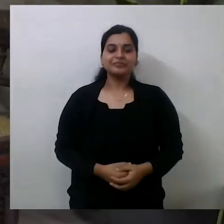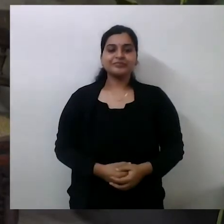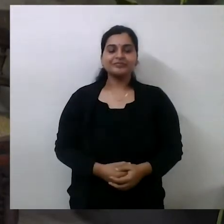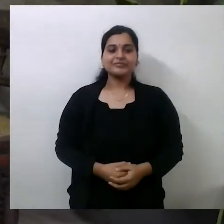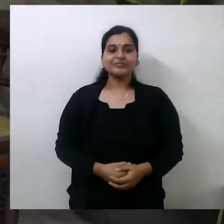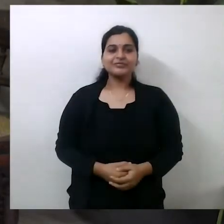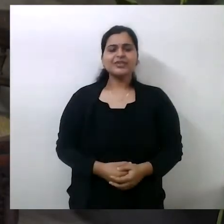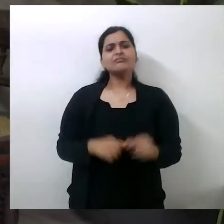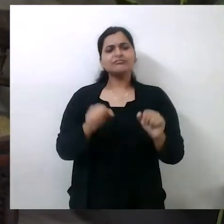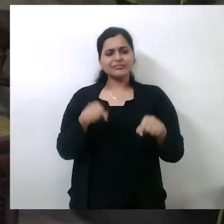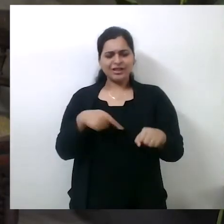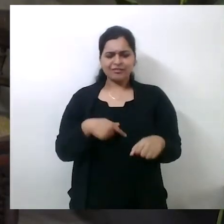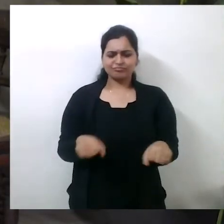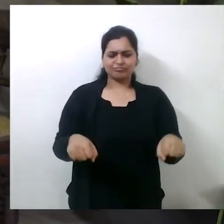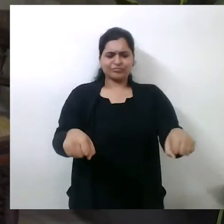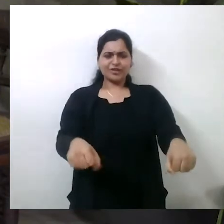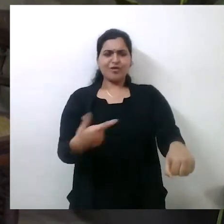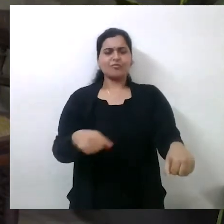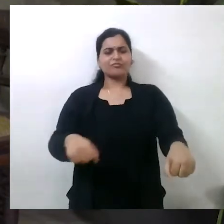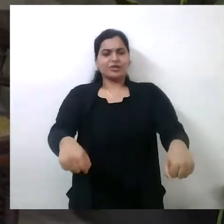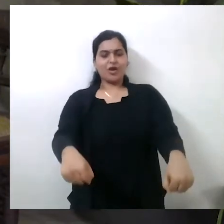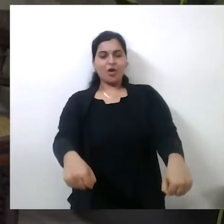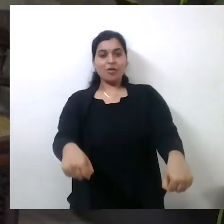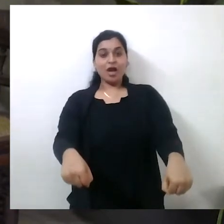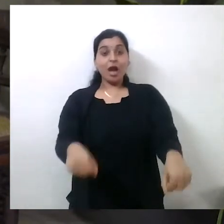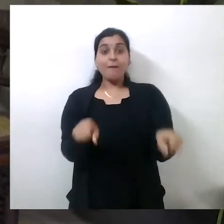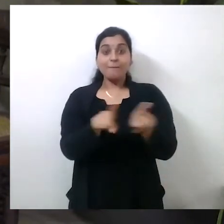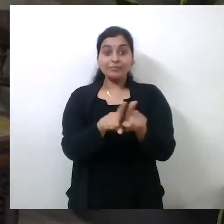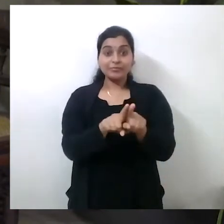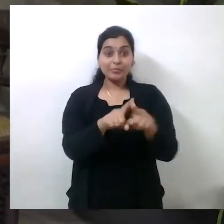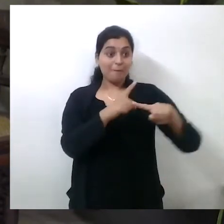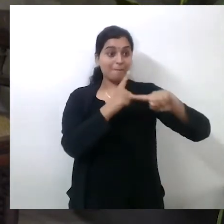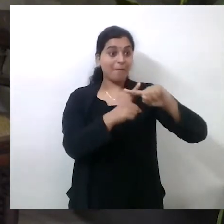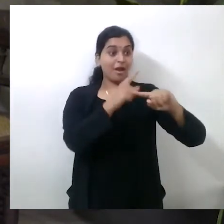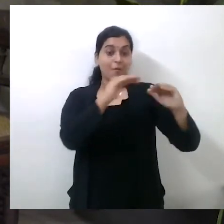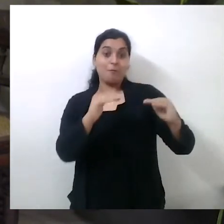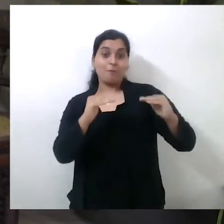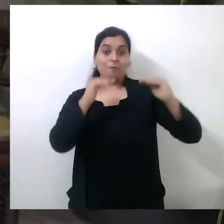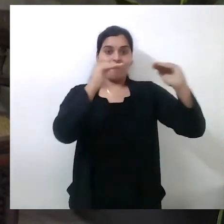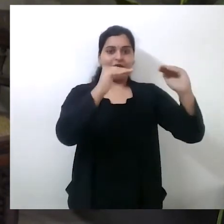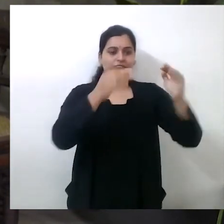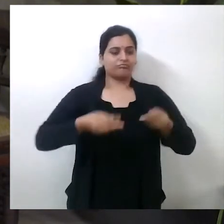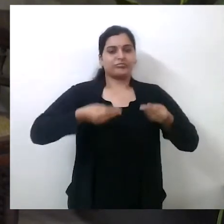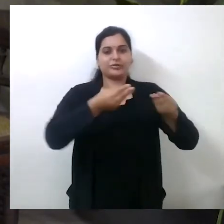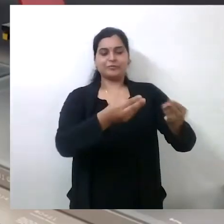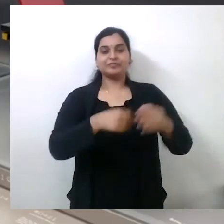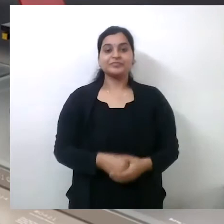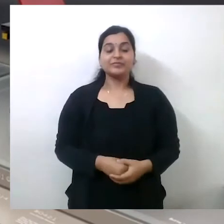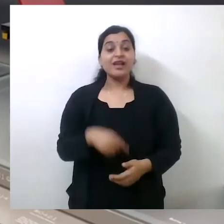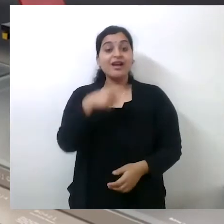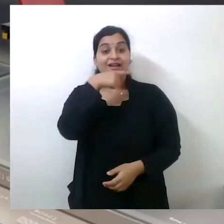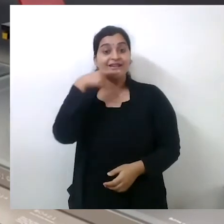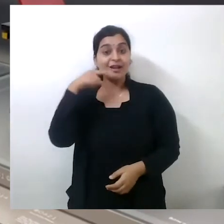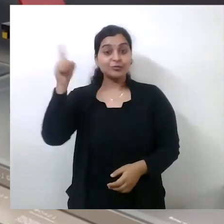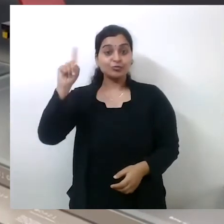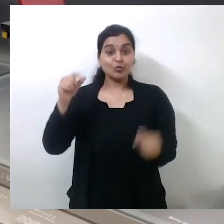recline. And yes, so that I guess is for comfort and also for perhaps for authority again. The red-blue